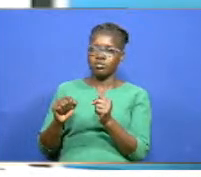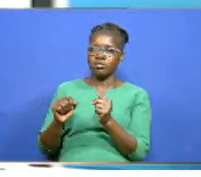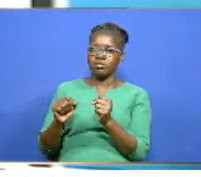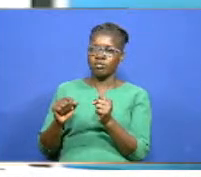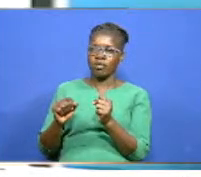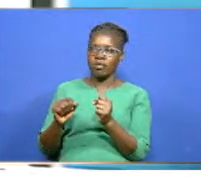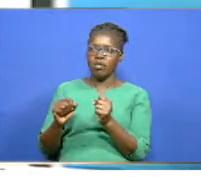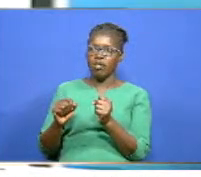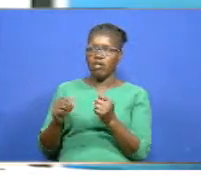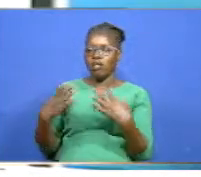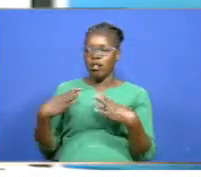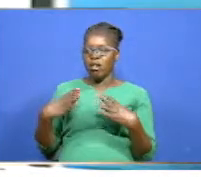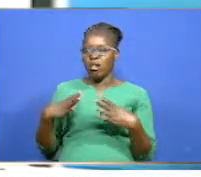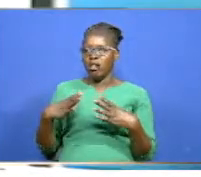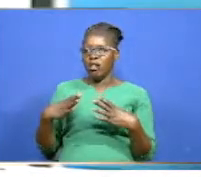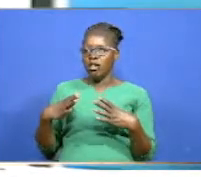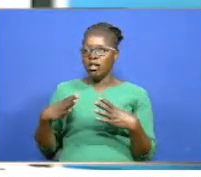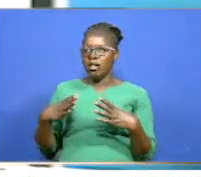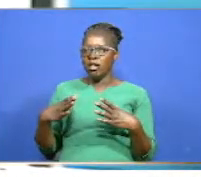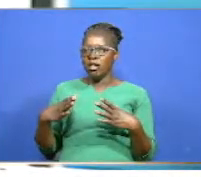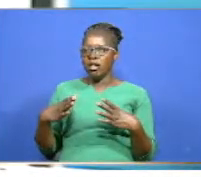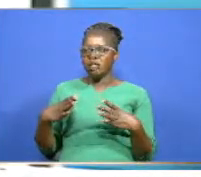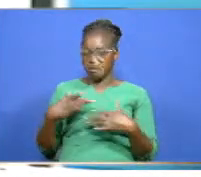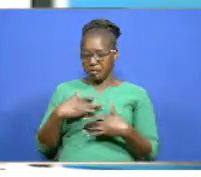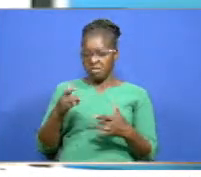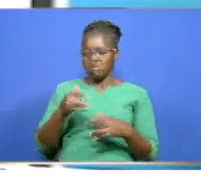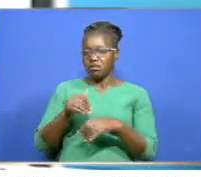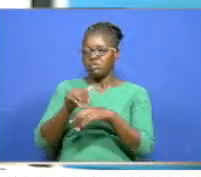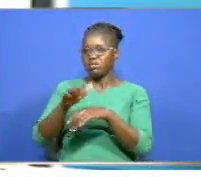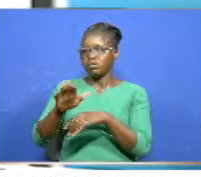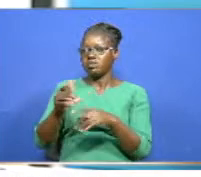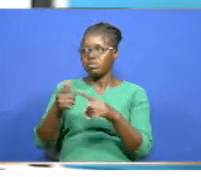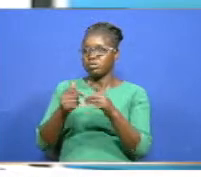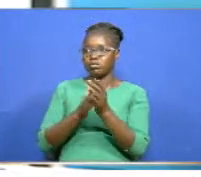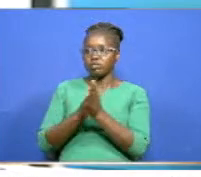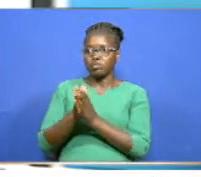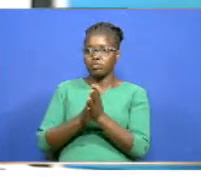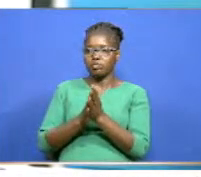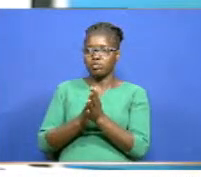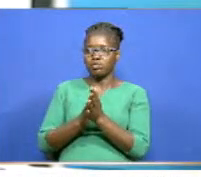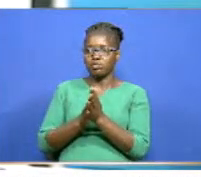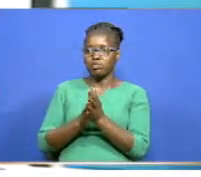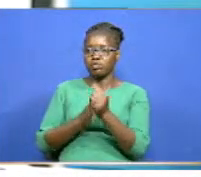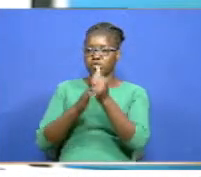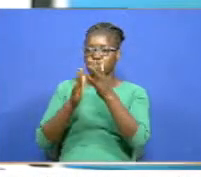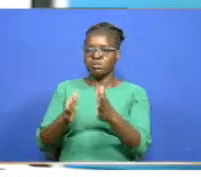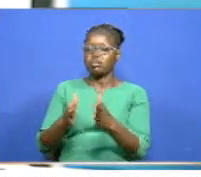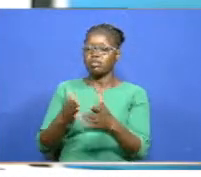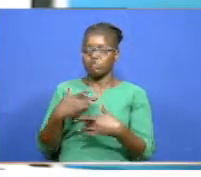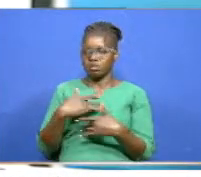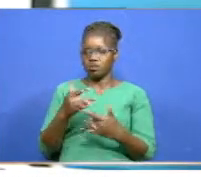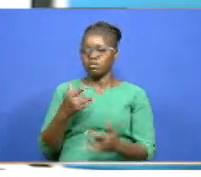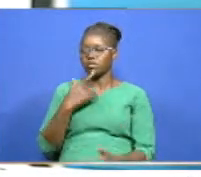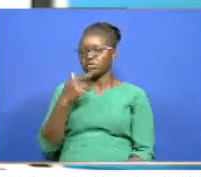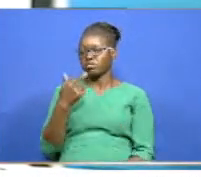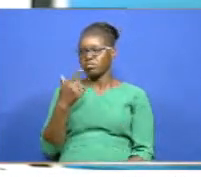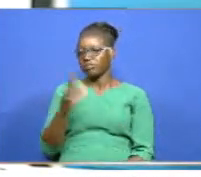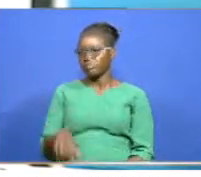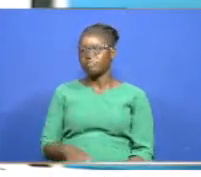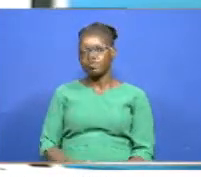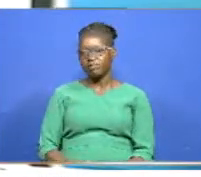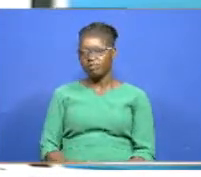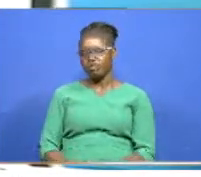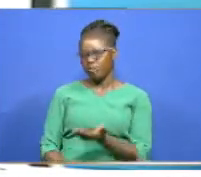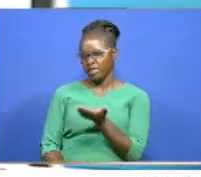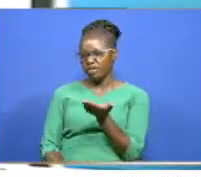people losing interest from the aspirations of the leaders who are vying. And so they are saying, you know what, this